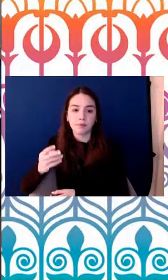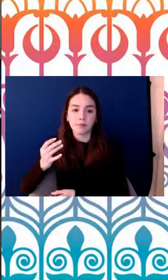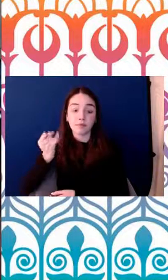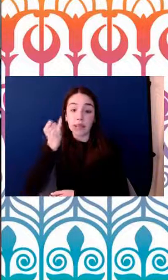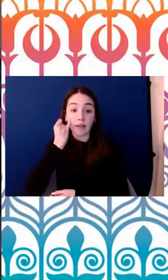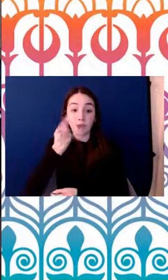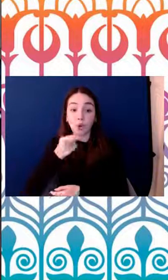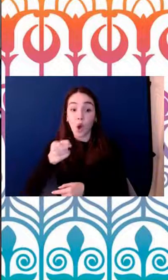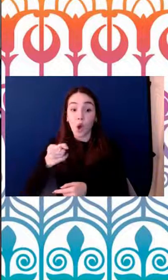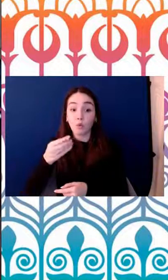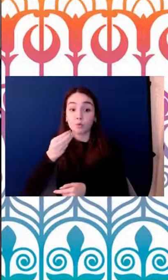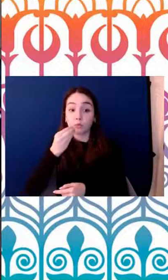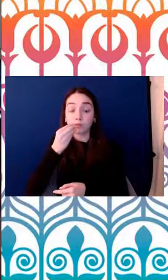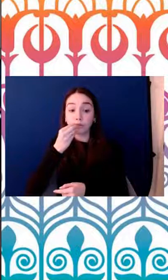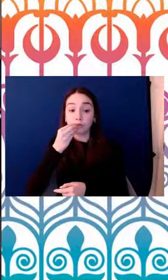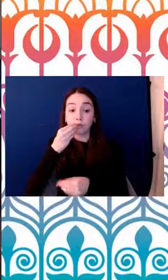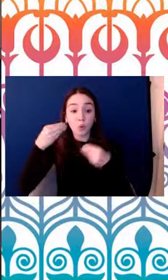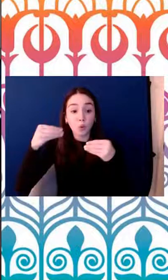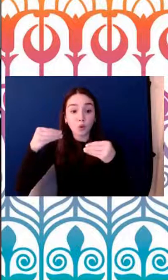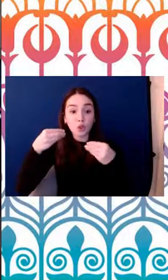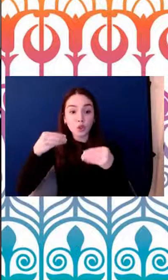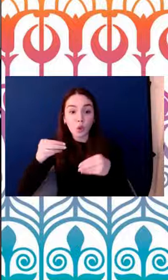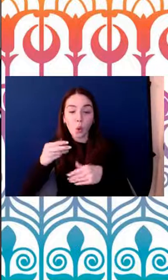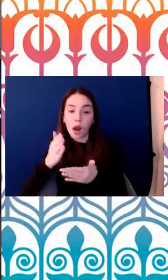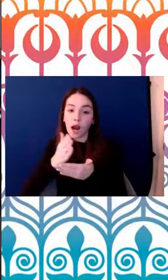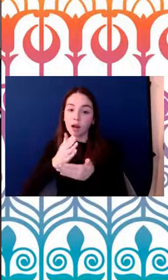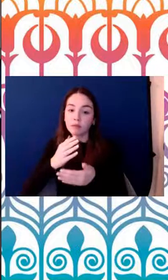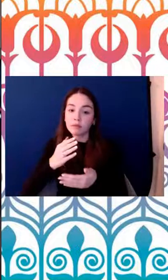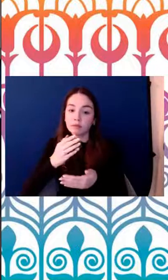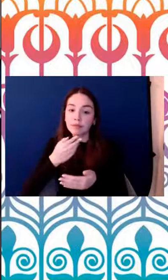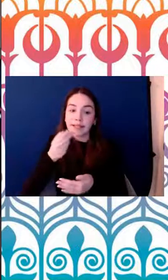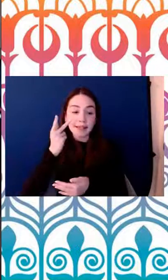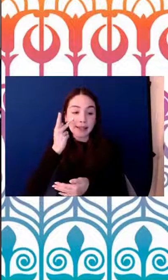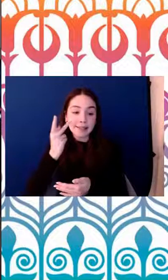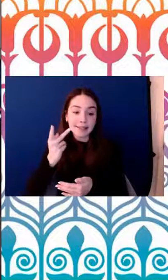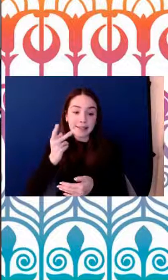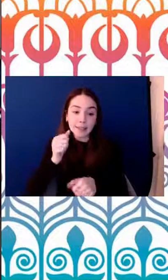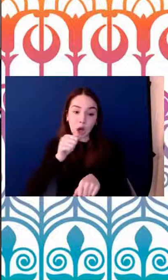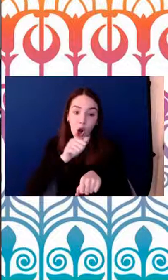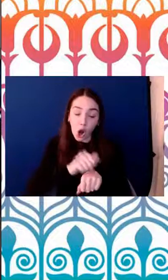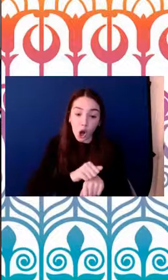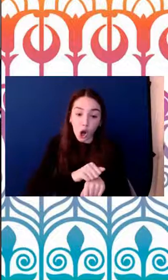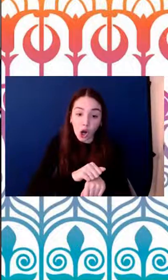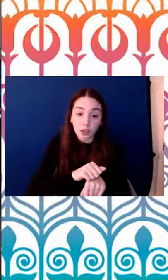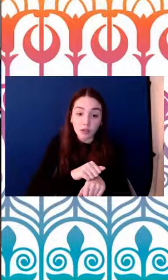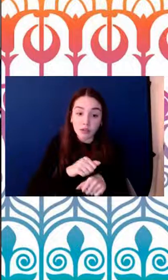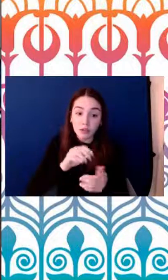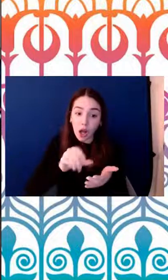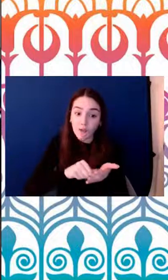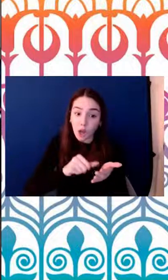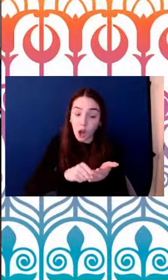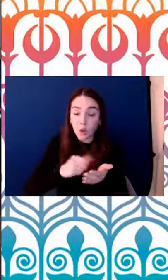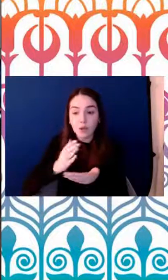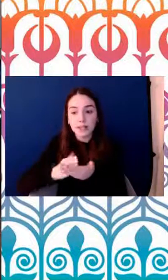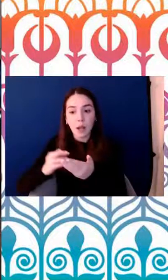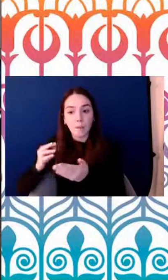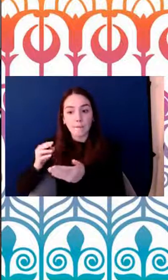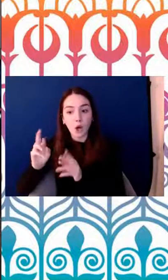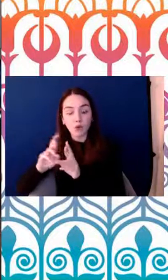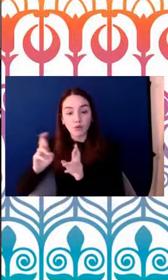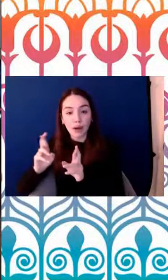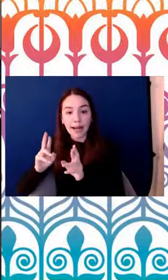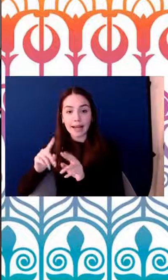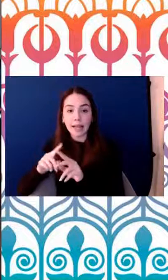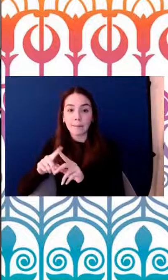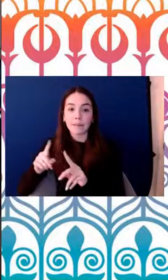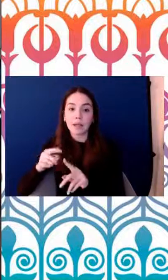Some of them are really hard and some of them are really ripe. I like to pick the hard ones because it doesn't take long to ripe. And